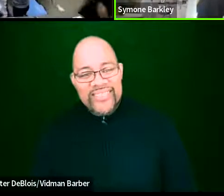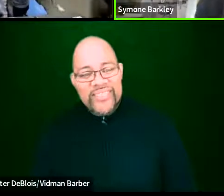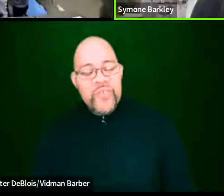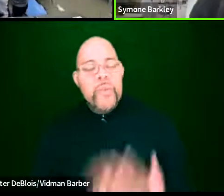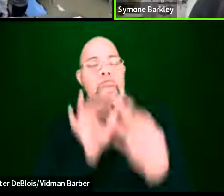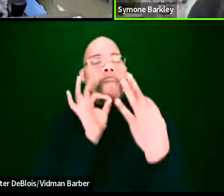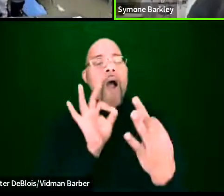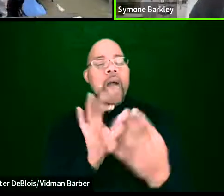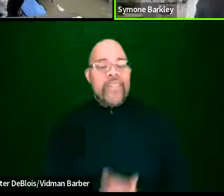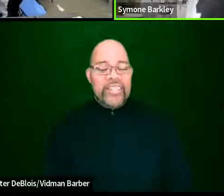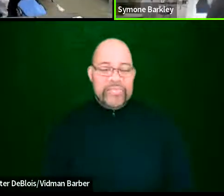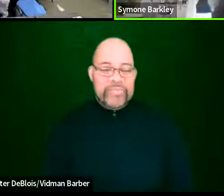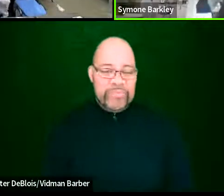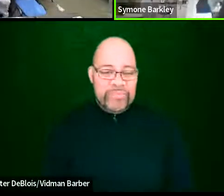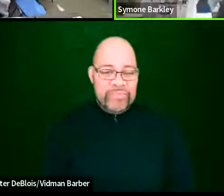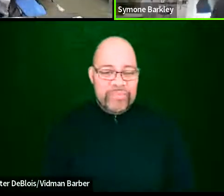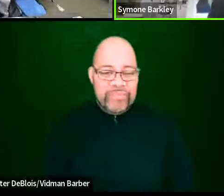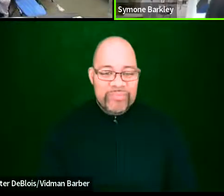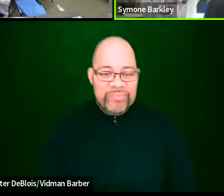Perfect.